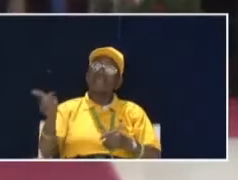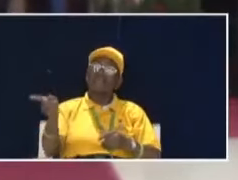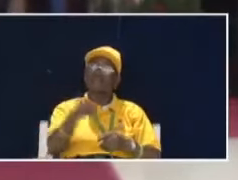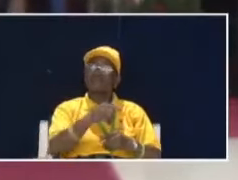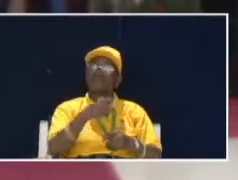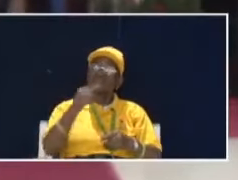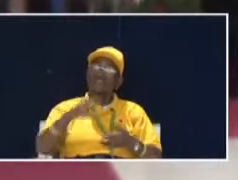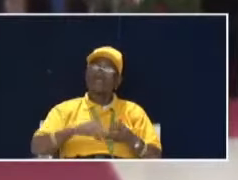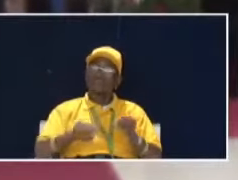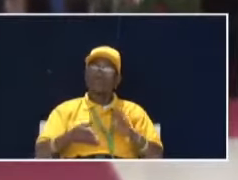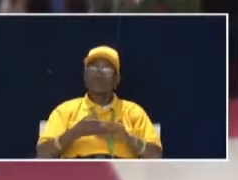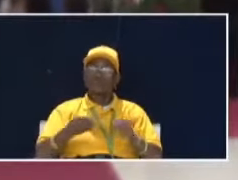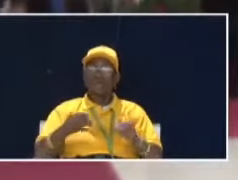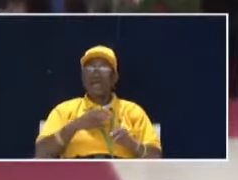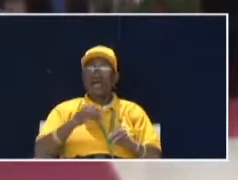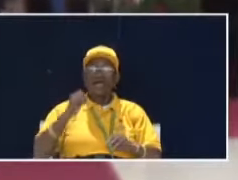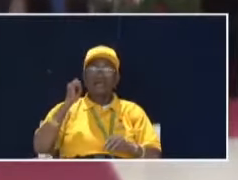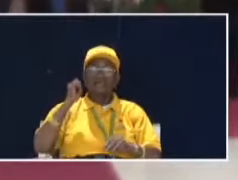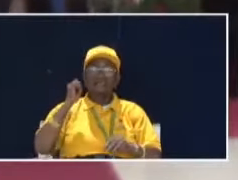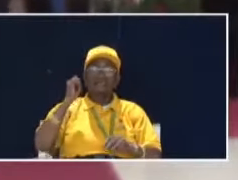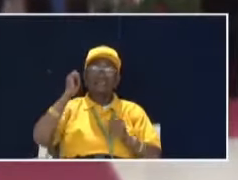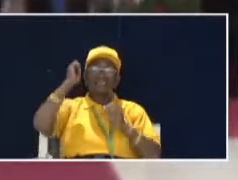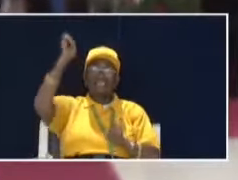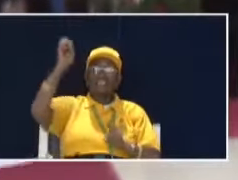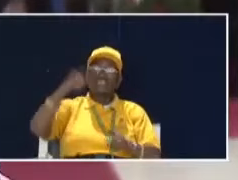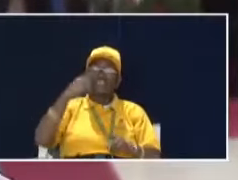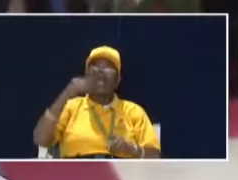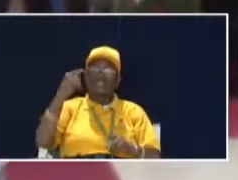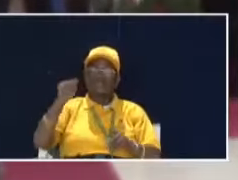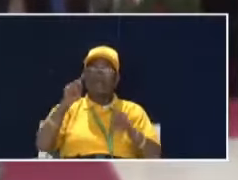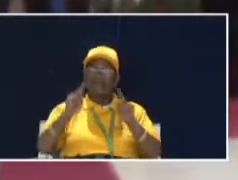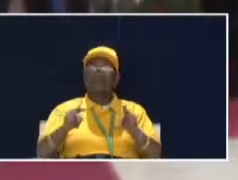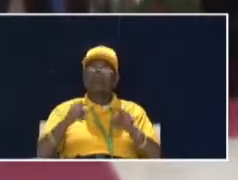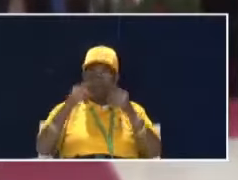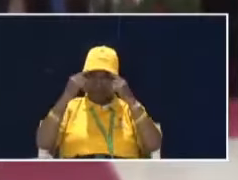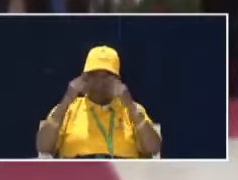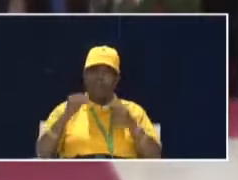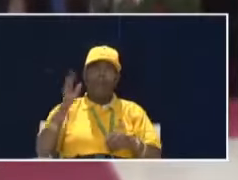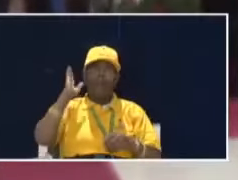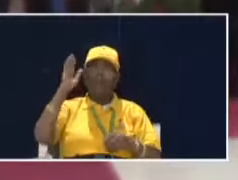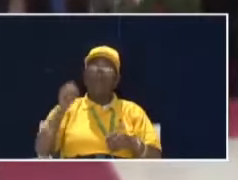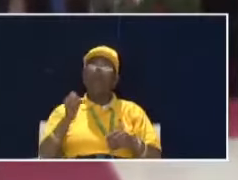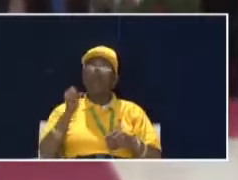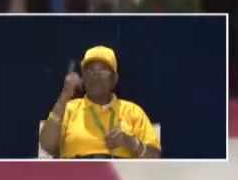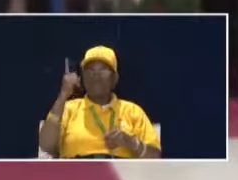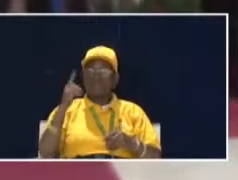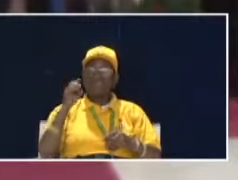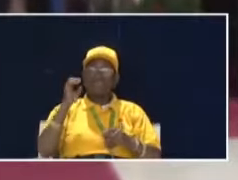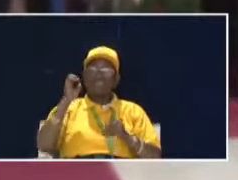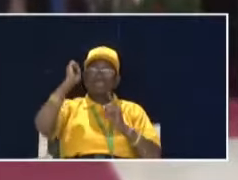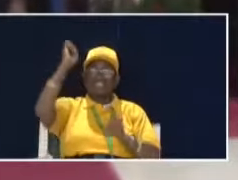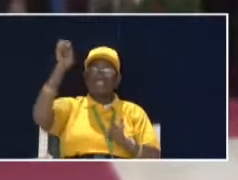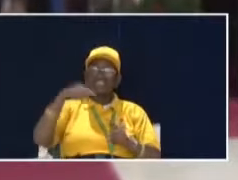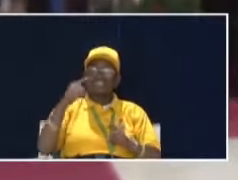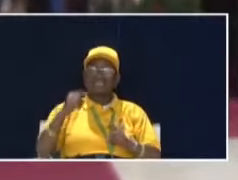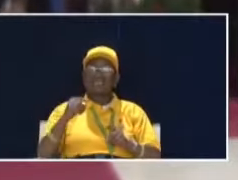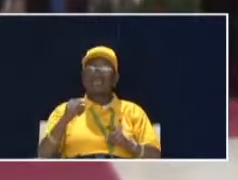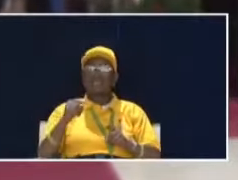And he said, "The fellow concerned will understand." He said, "Last year you lost a river.